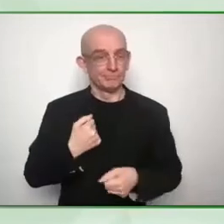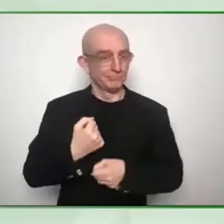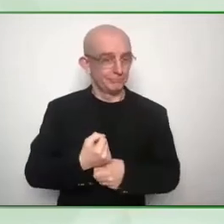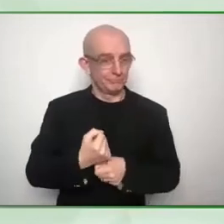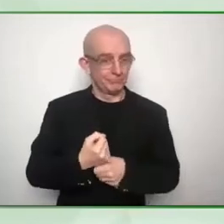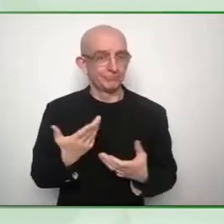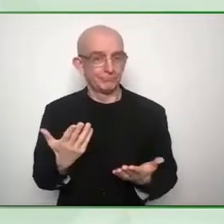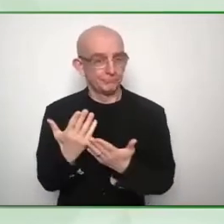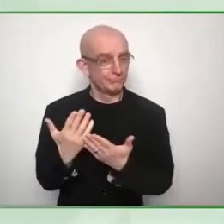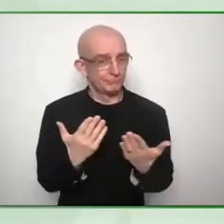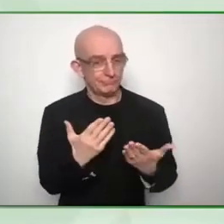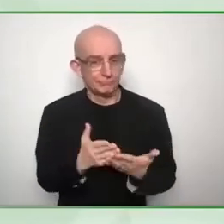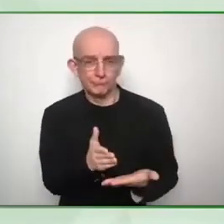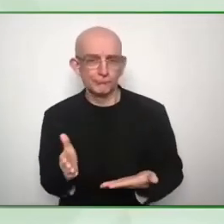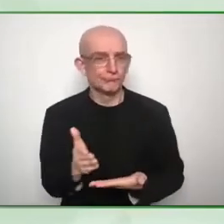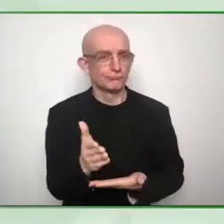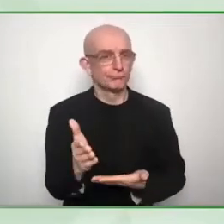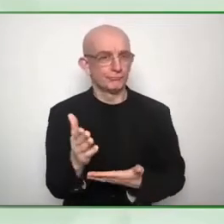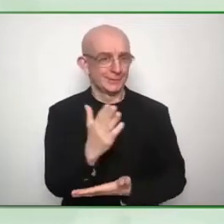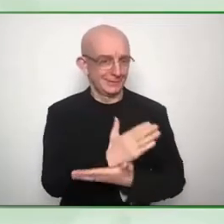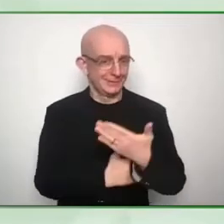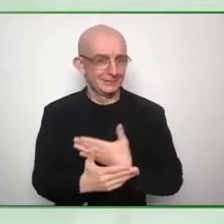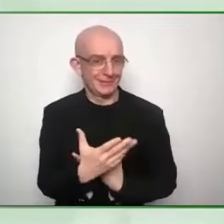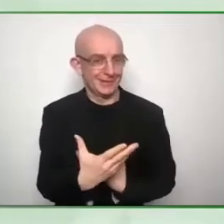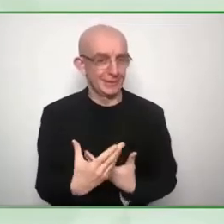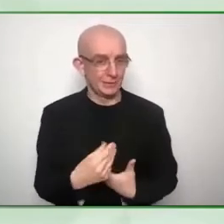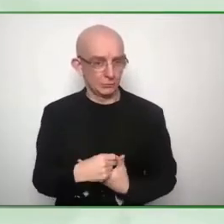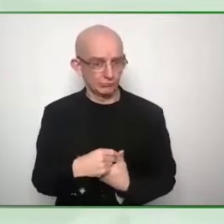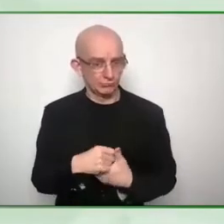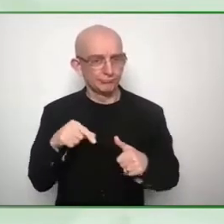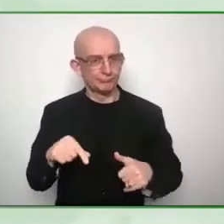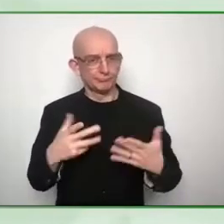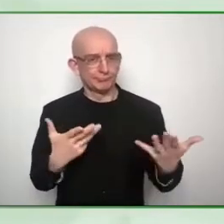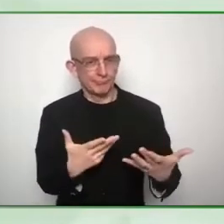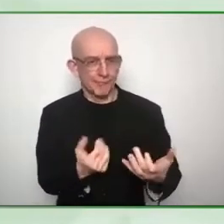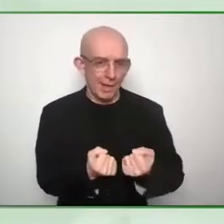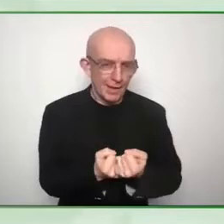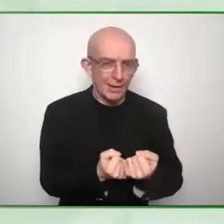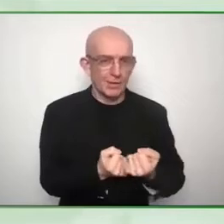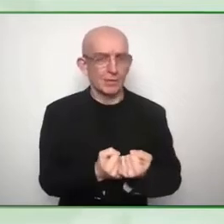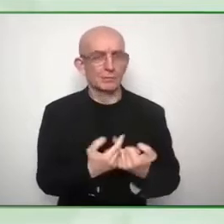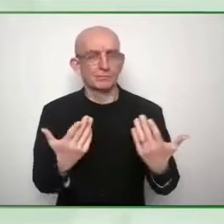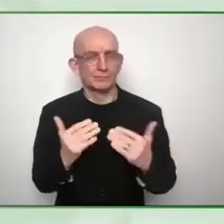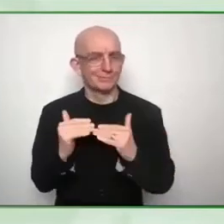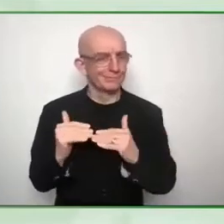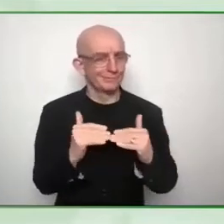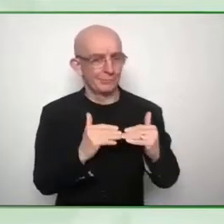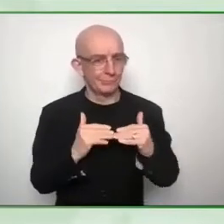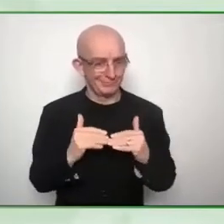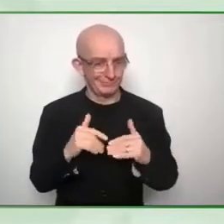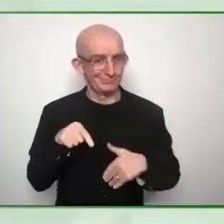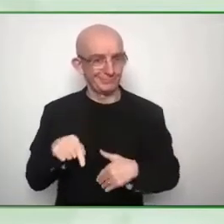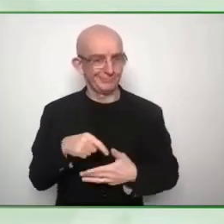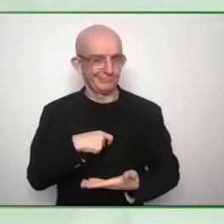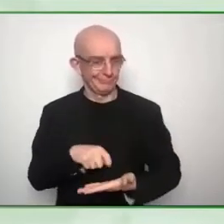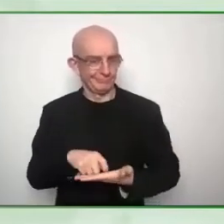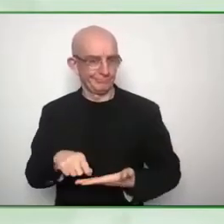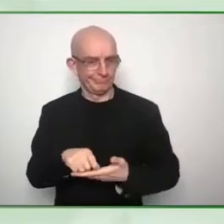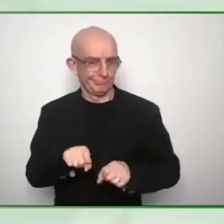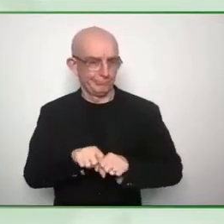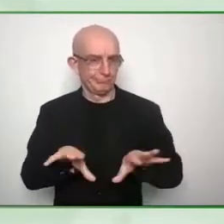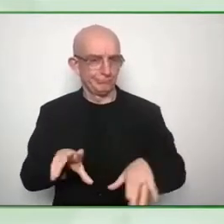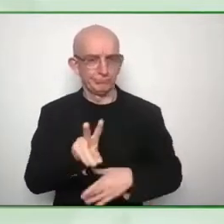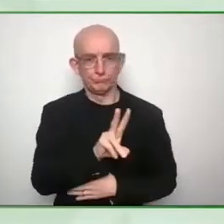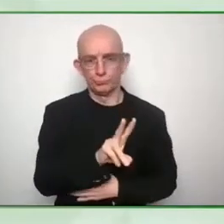education. And it was a game changer for me. It was actually life-changing. And the 3 weeks that I had in China visiting schools